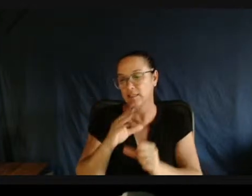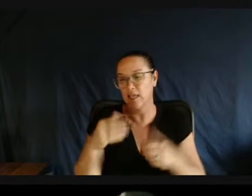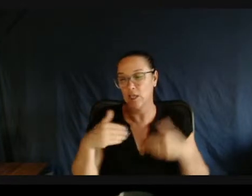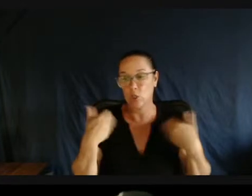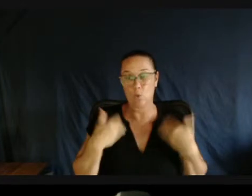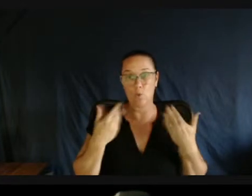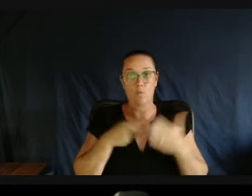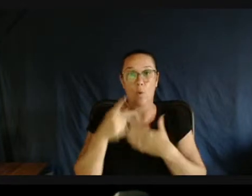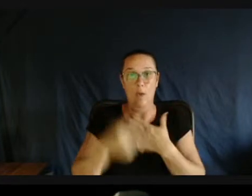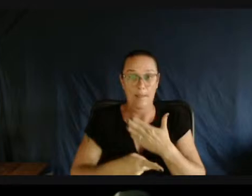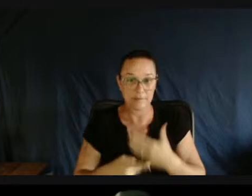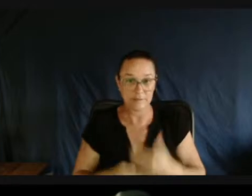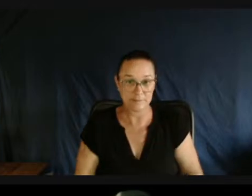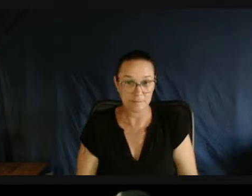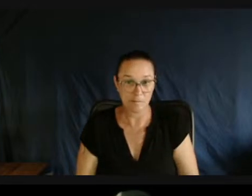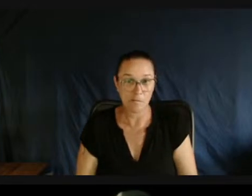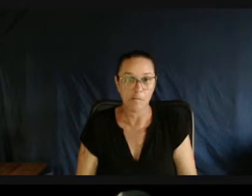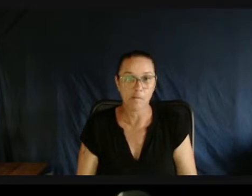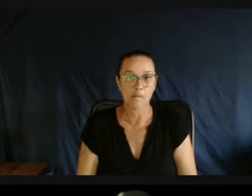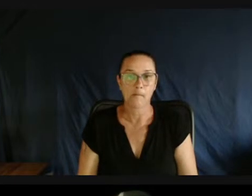HVERI.